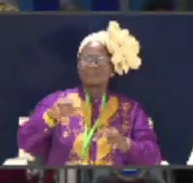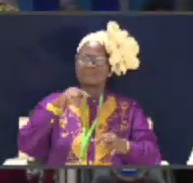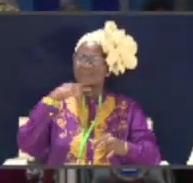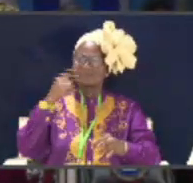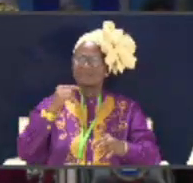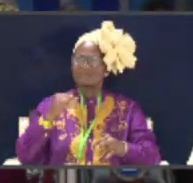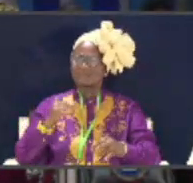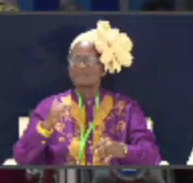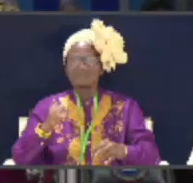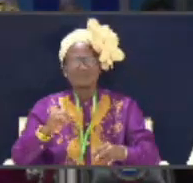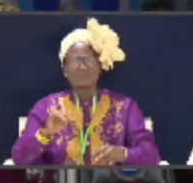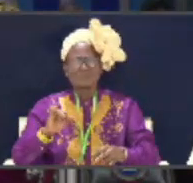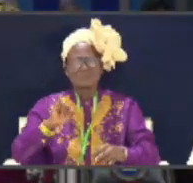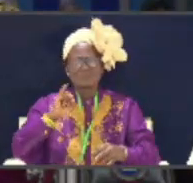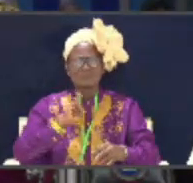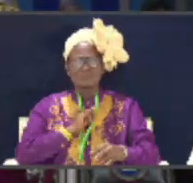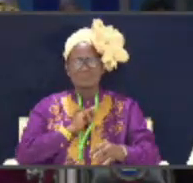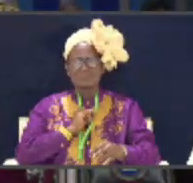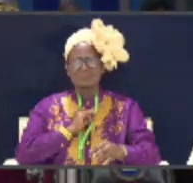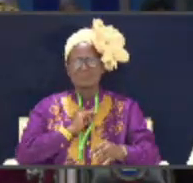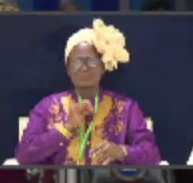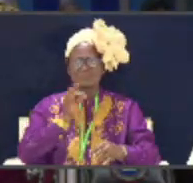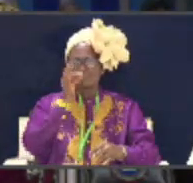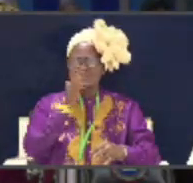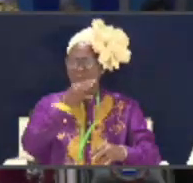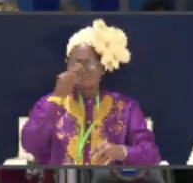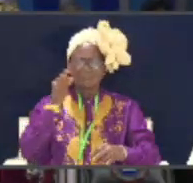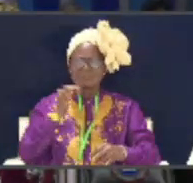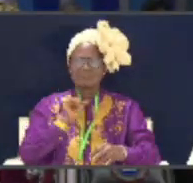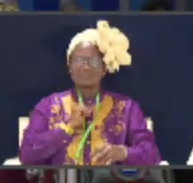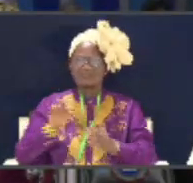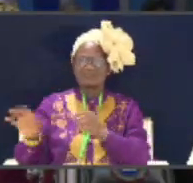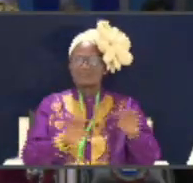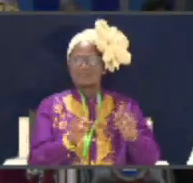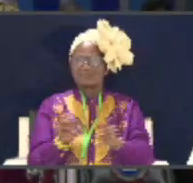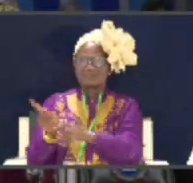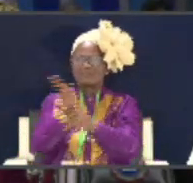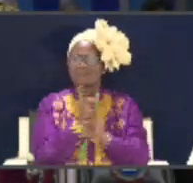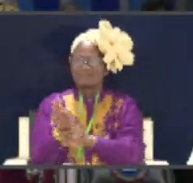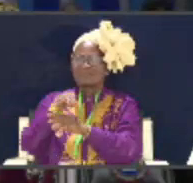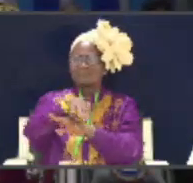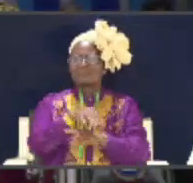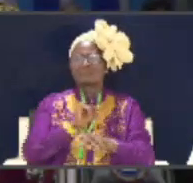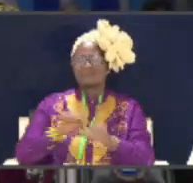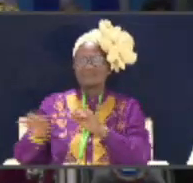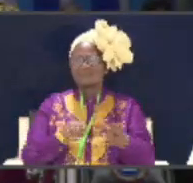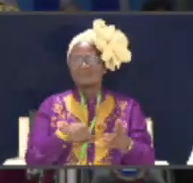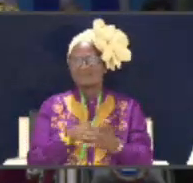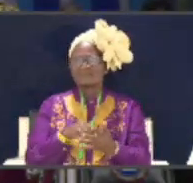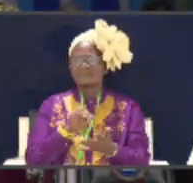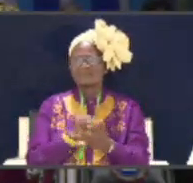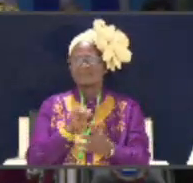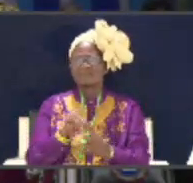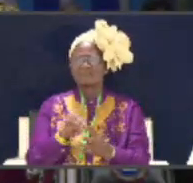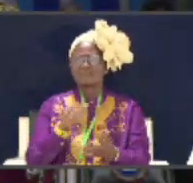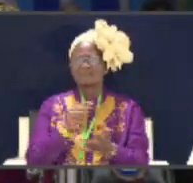I fast, I do vigils, I do this, I do that, it's because I'm doing